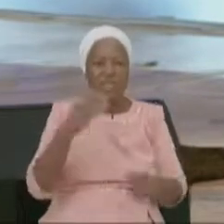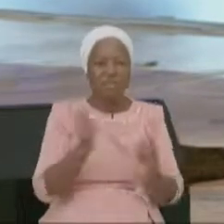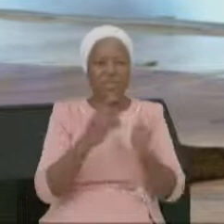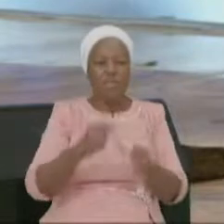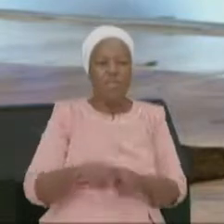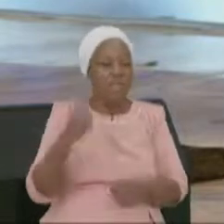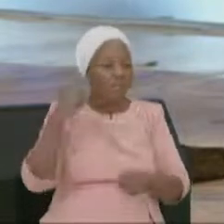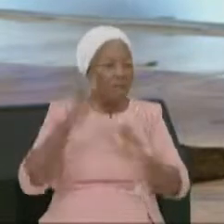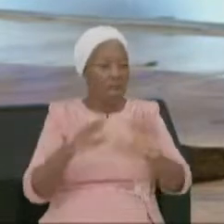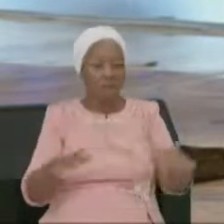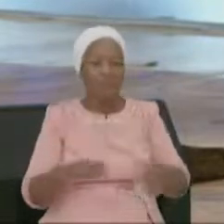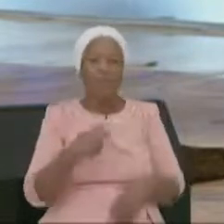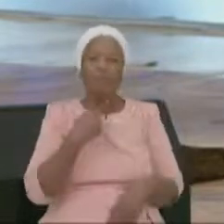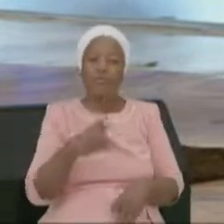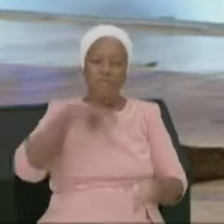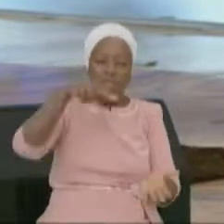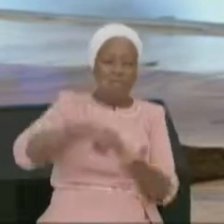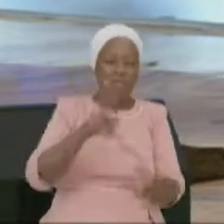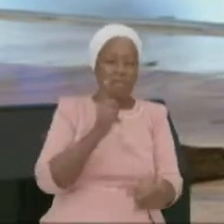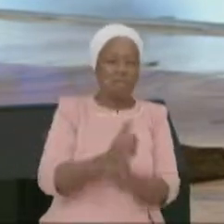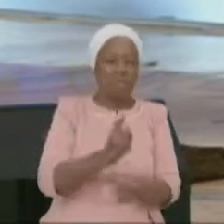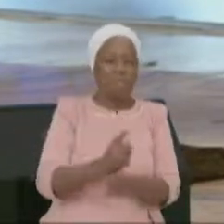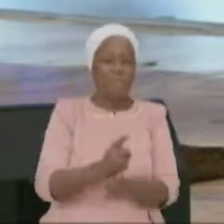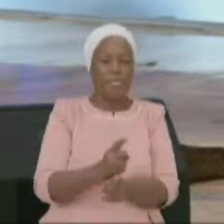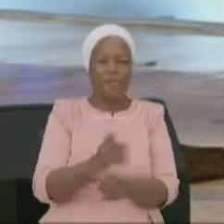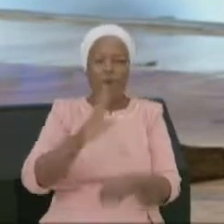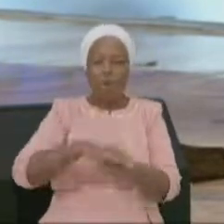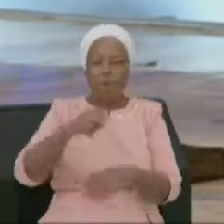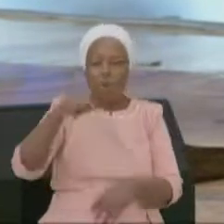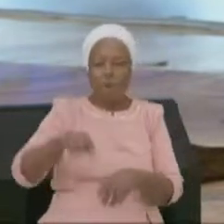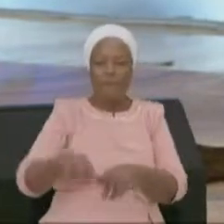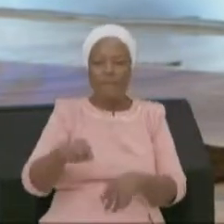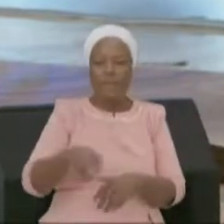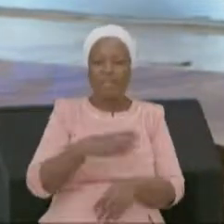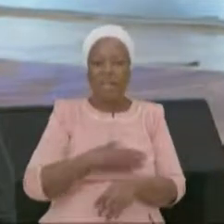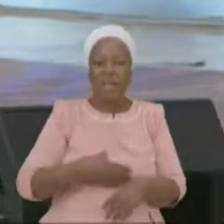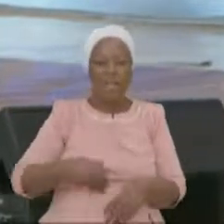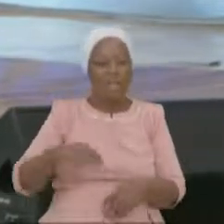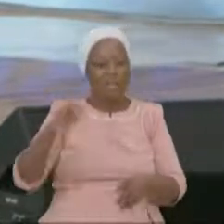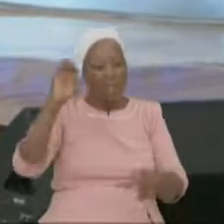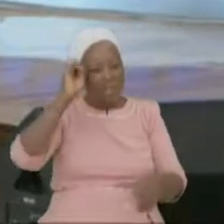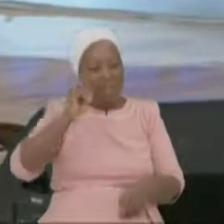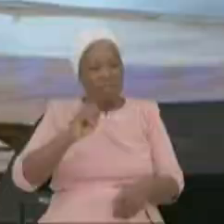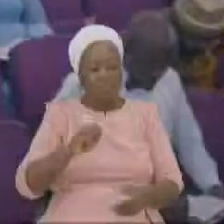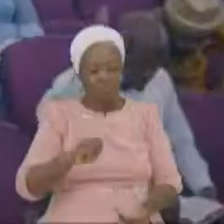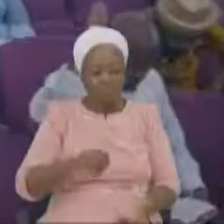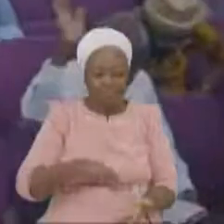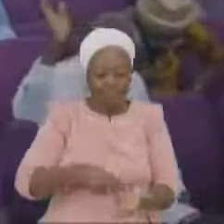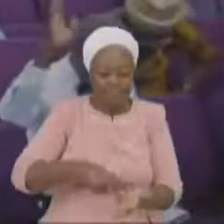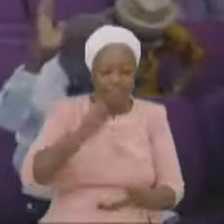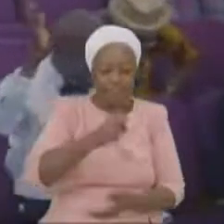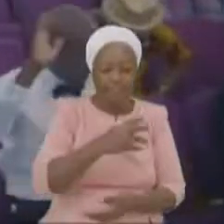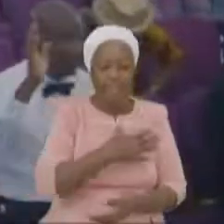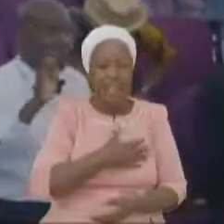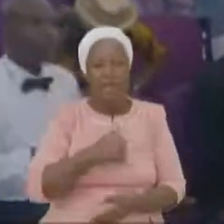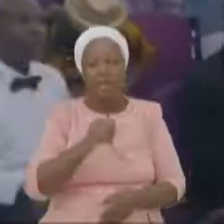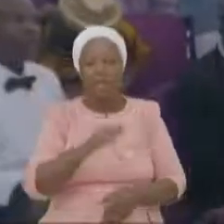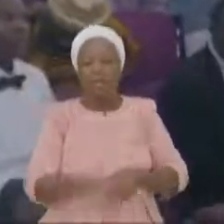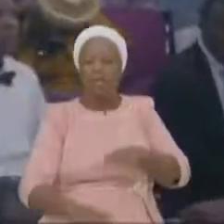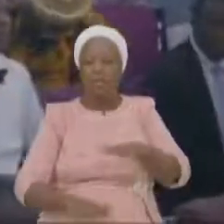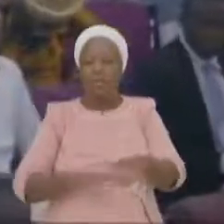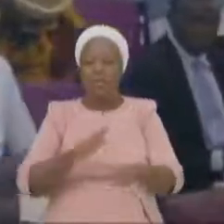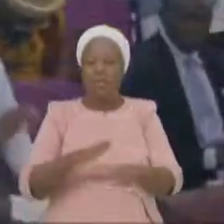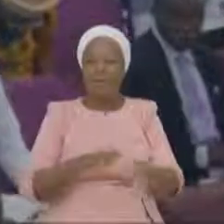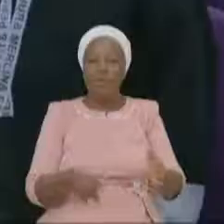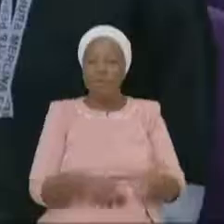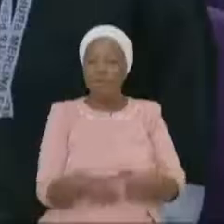stand upright on thy feet. And he leaped and walked. Those days have